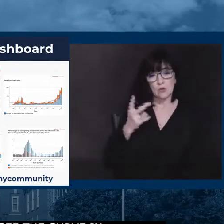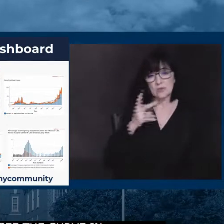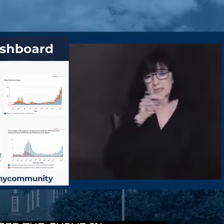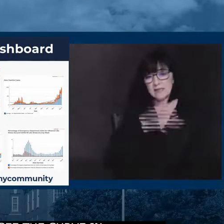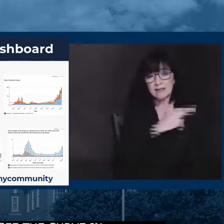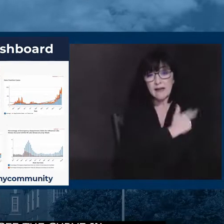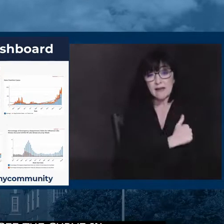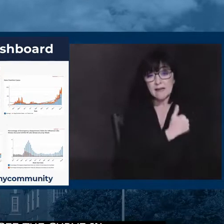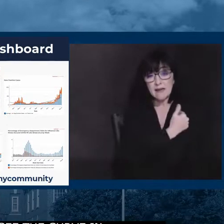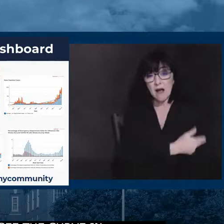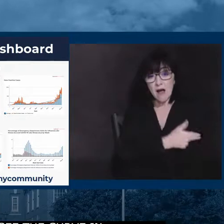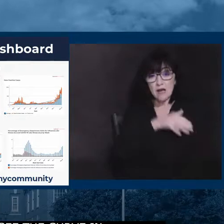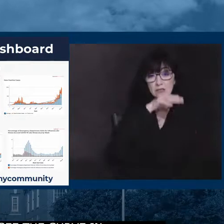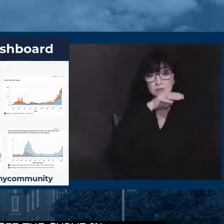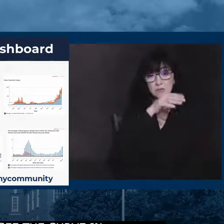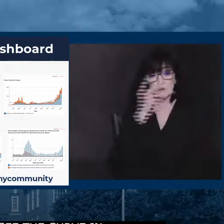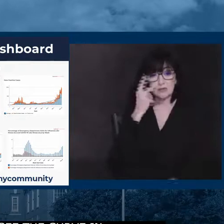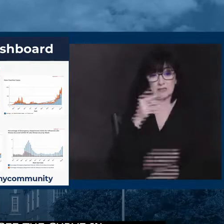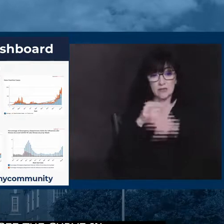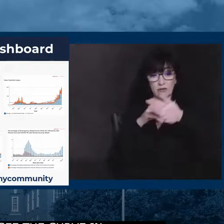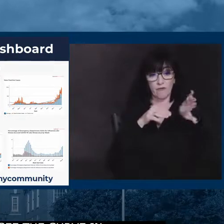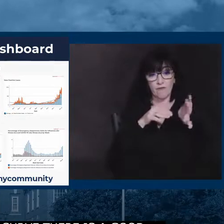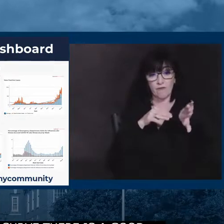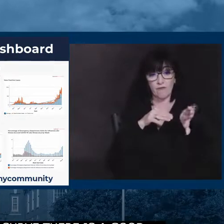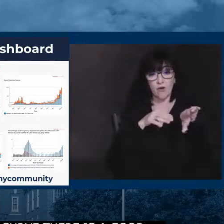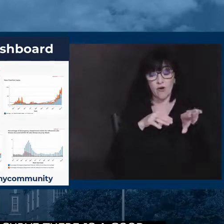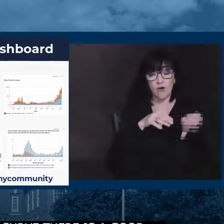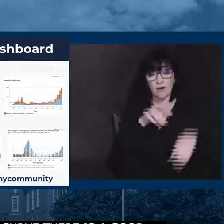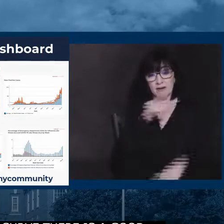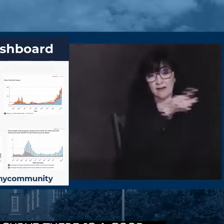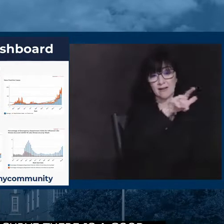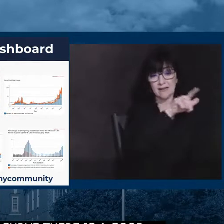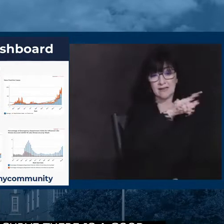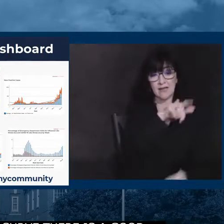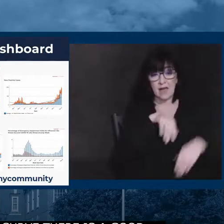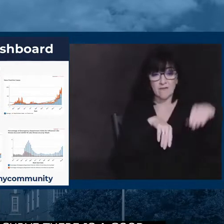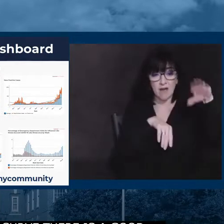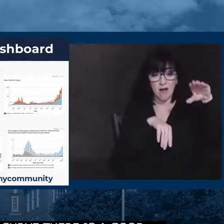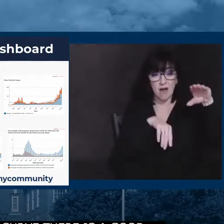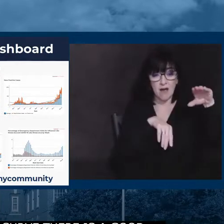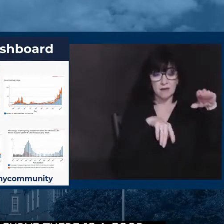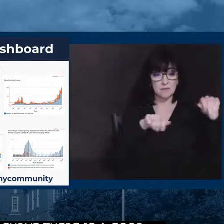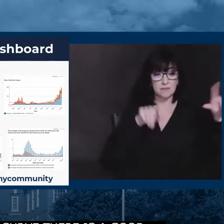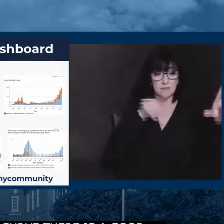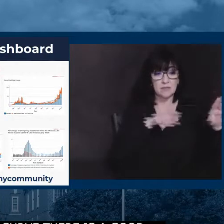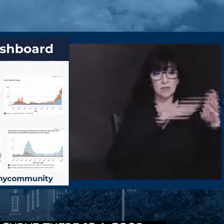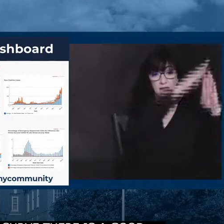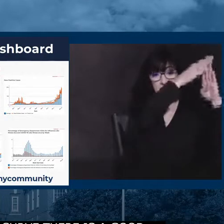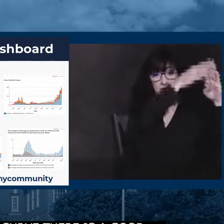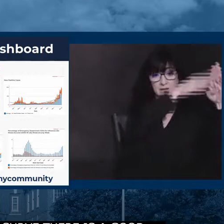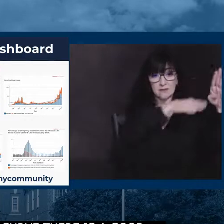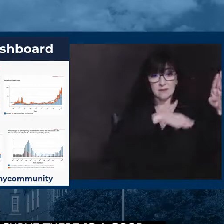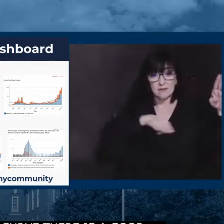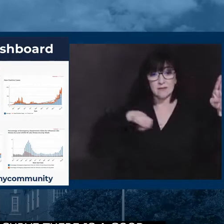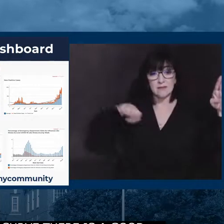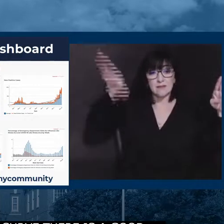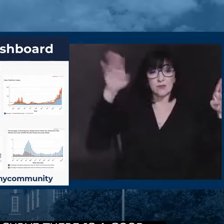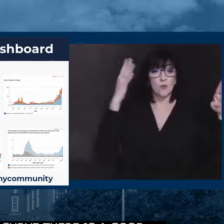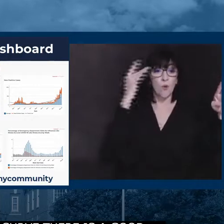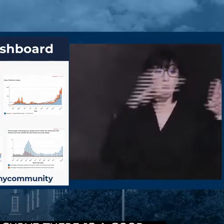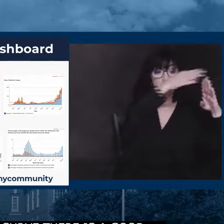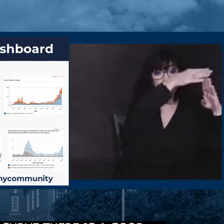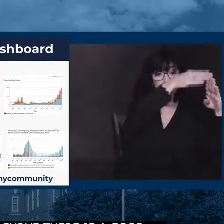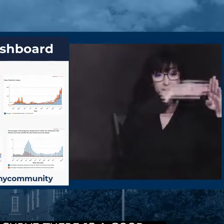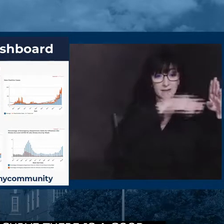the spring on the far left of that graph, top level, far left. As things improved, people moved out of